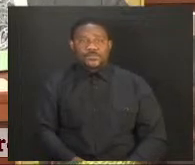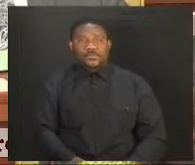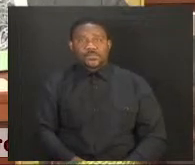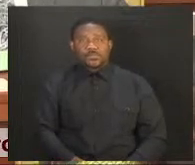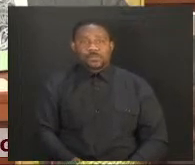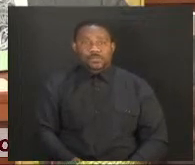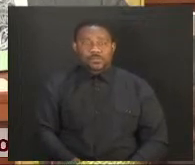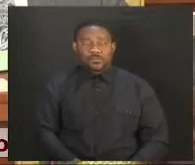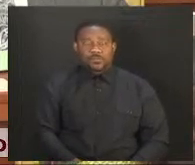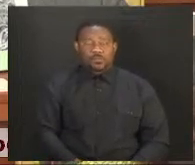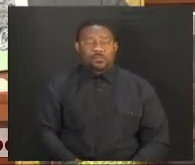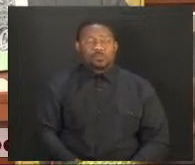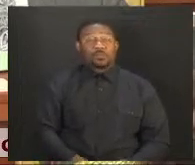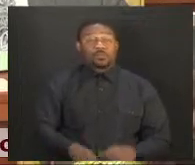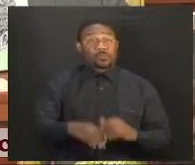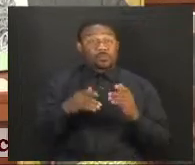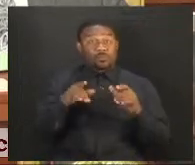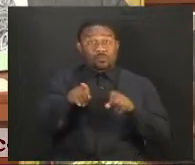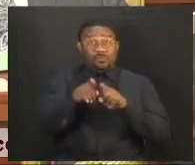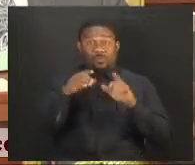the same paragraph,